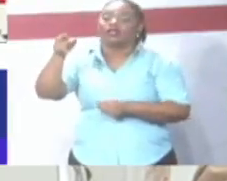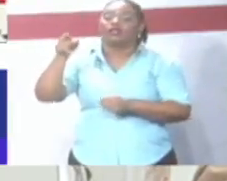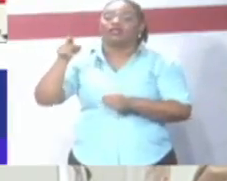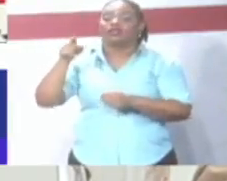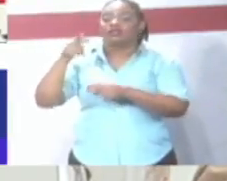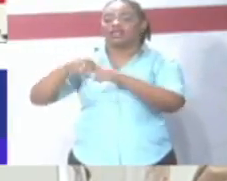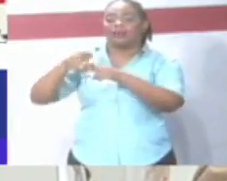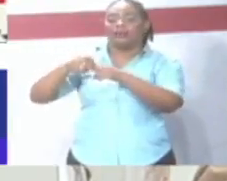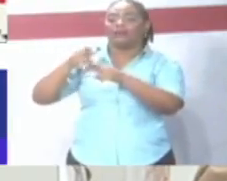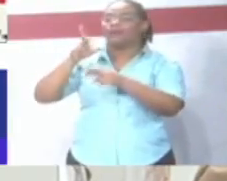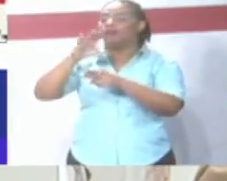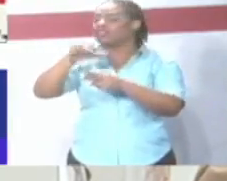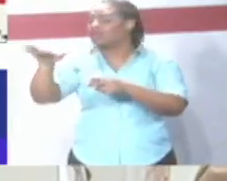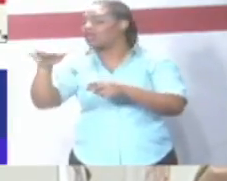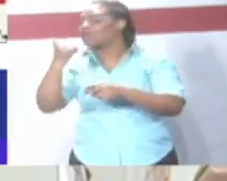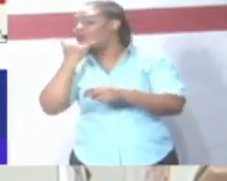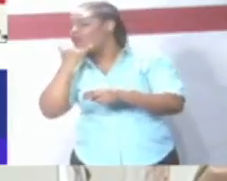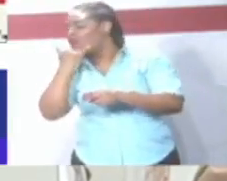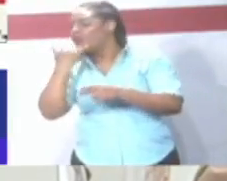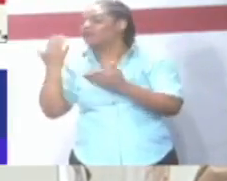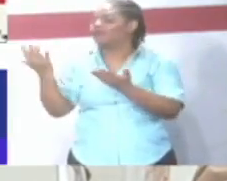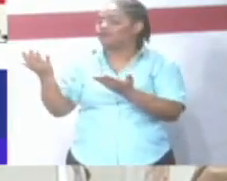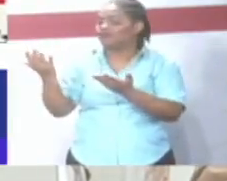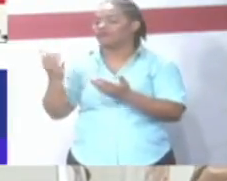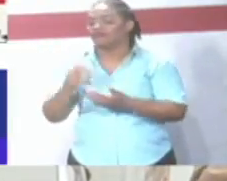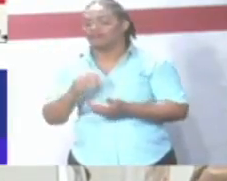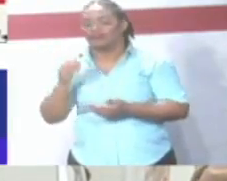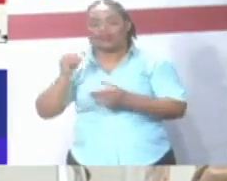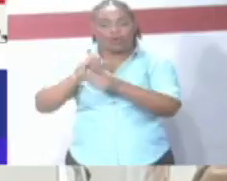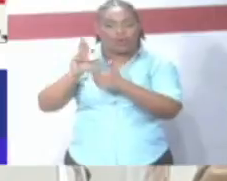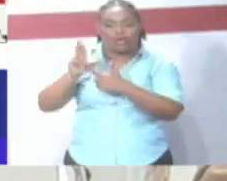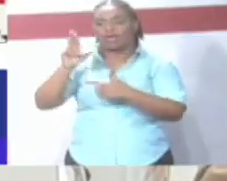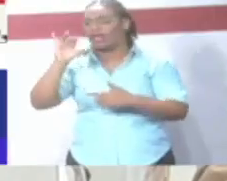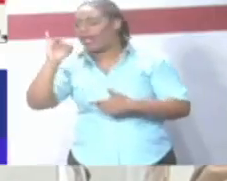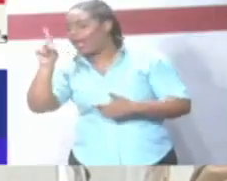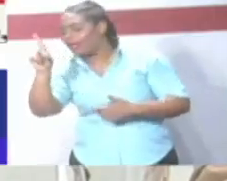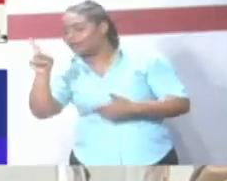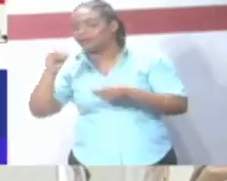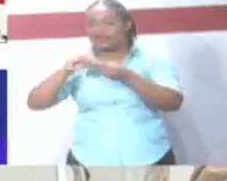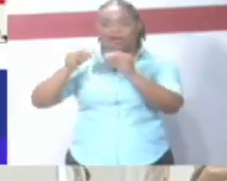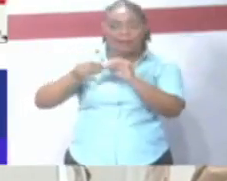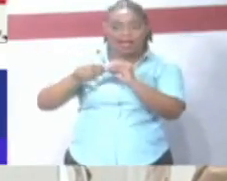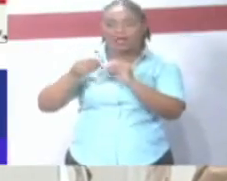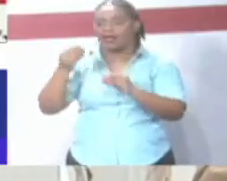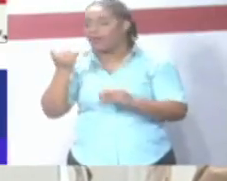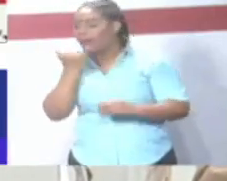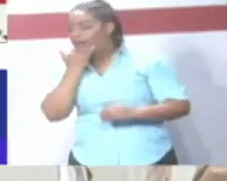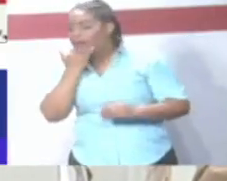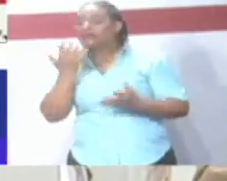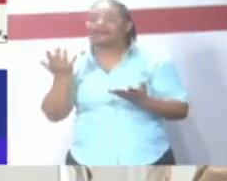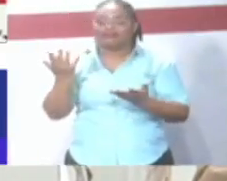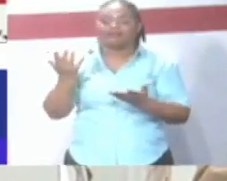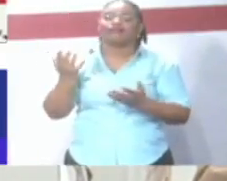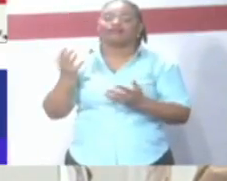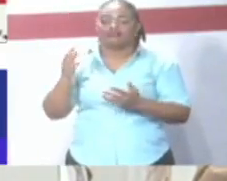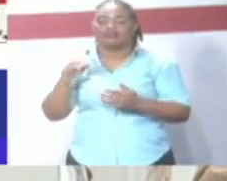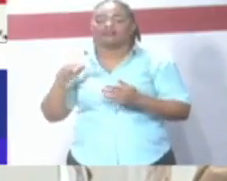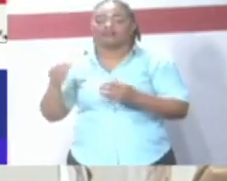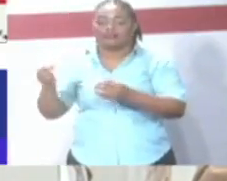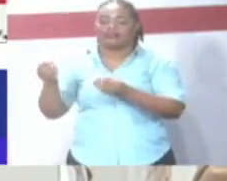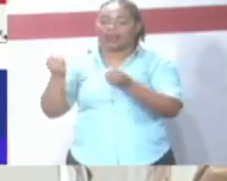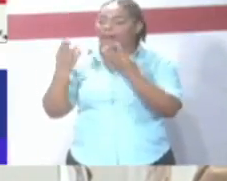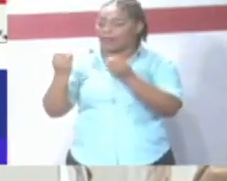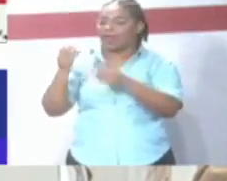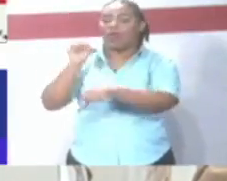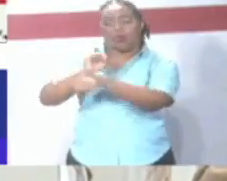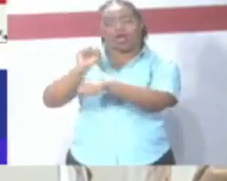spelled incorrectly, ID card numbers are incorrect, and so on. So it's a lot of heavy lifting behind the